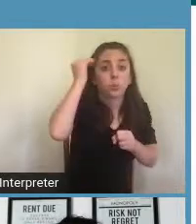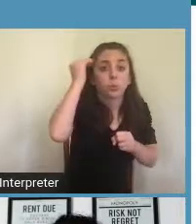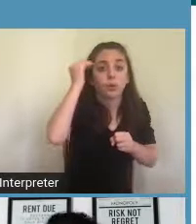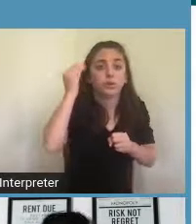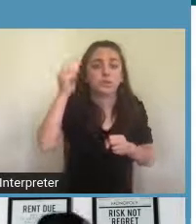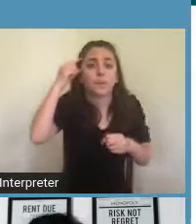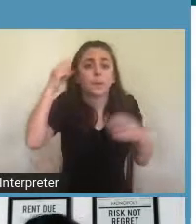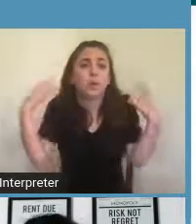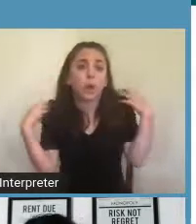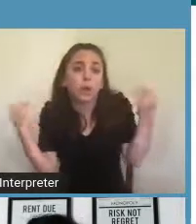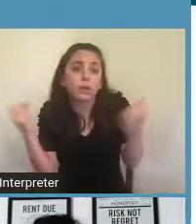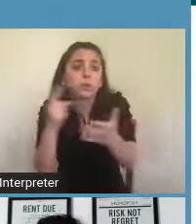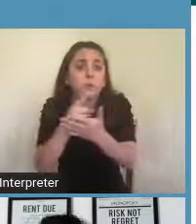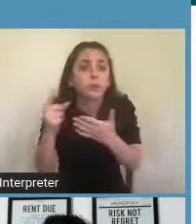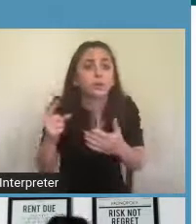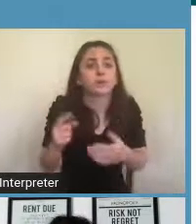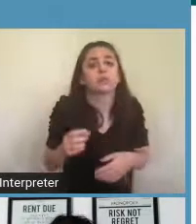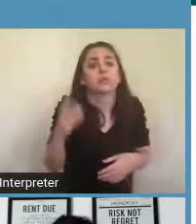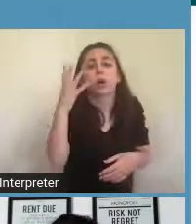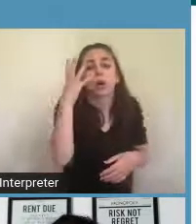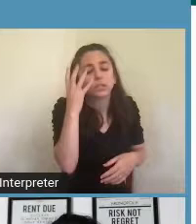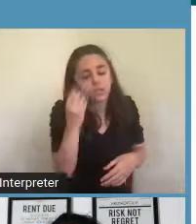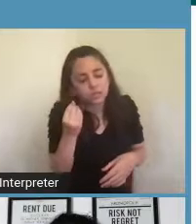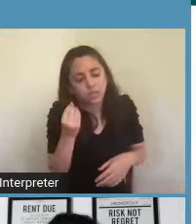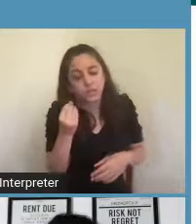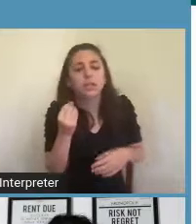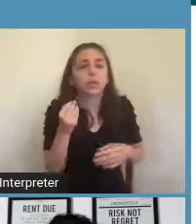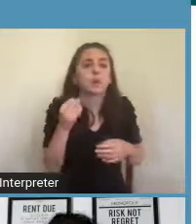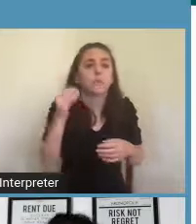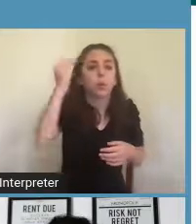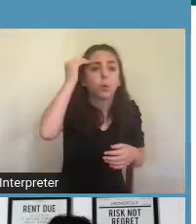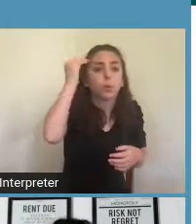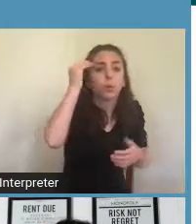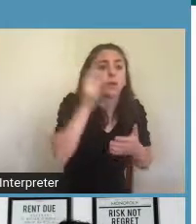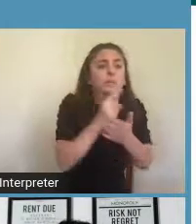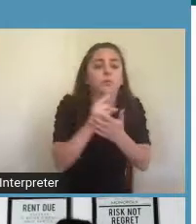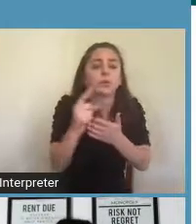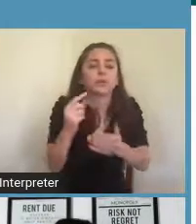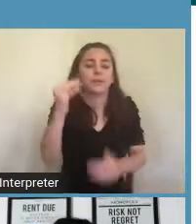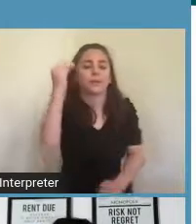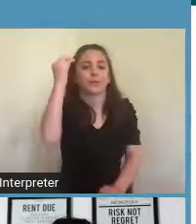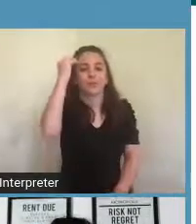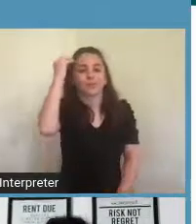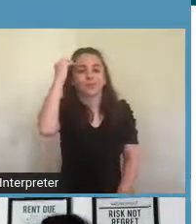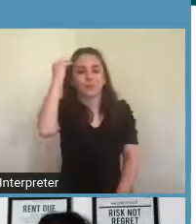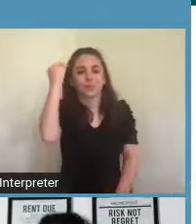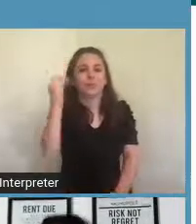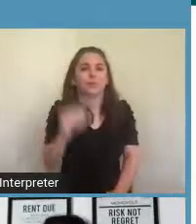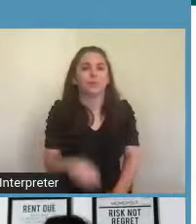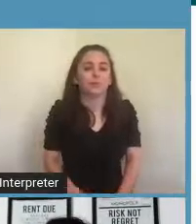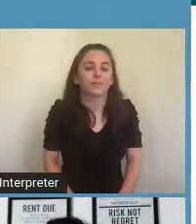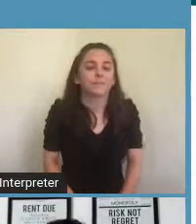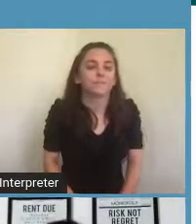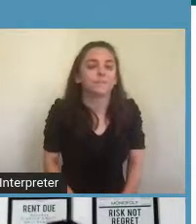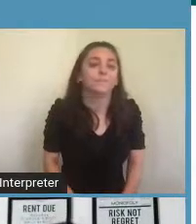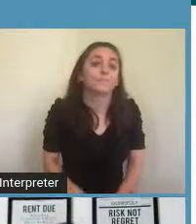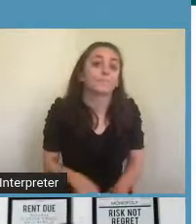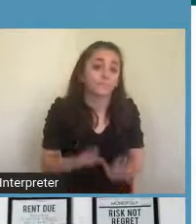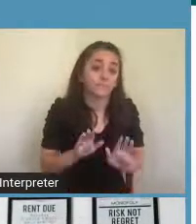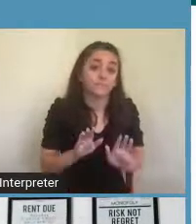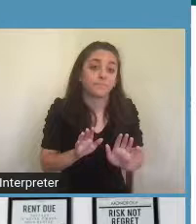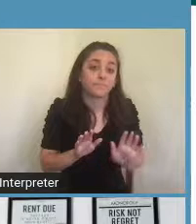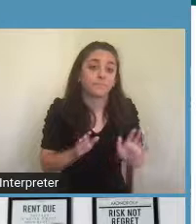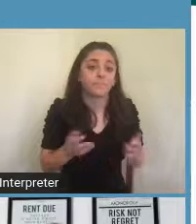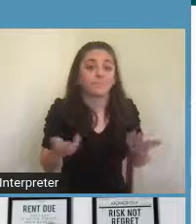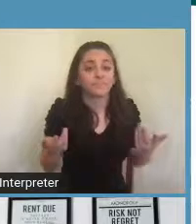et cetera, Sleep Awareness Week. You know what that would be for you based on some of those holidays. And let me tell you, there are